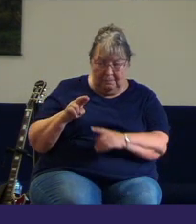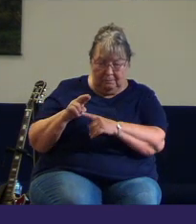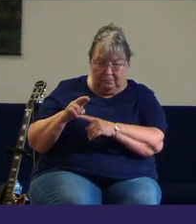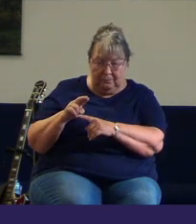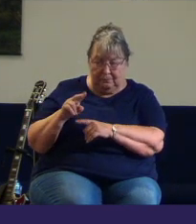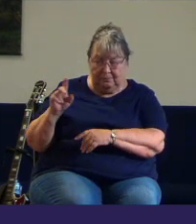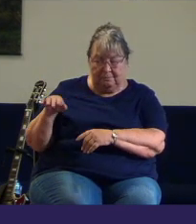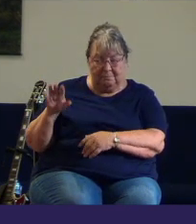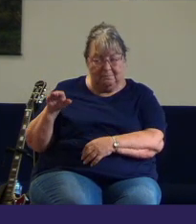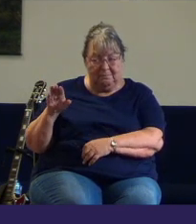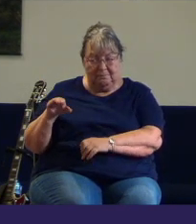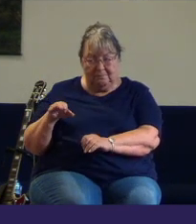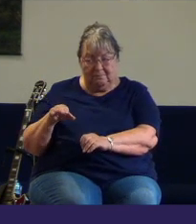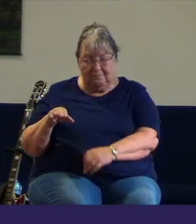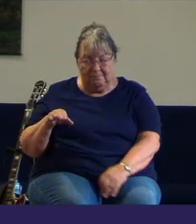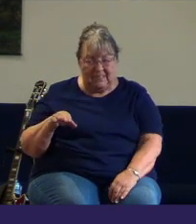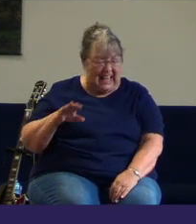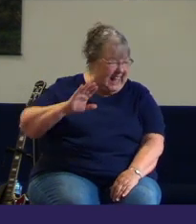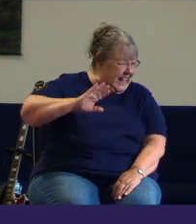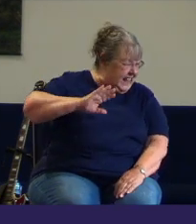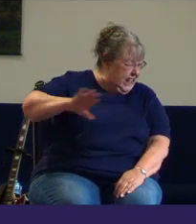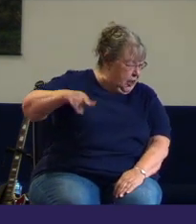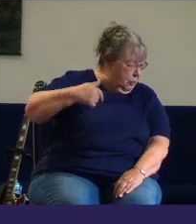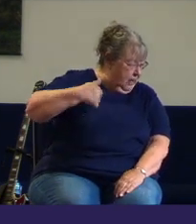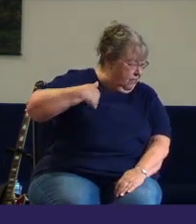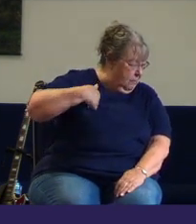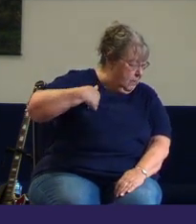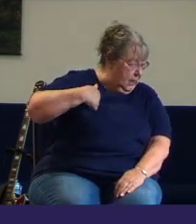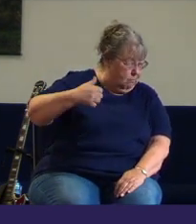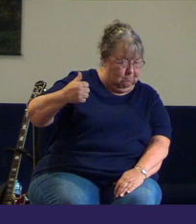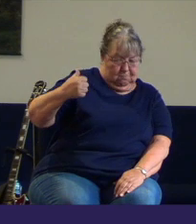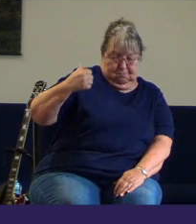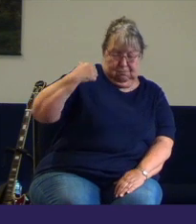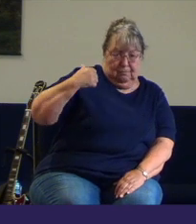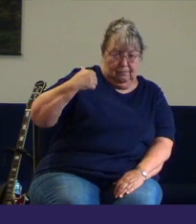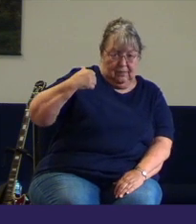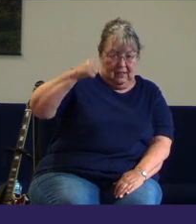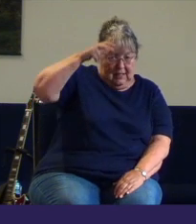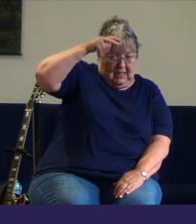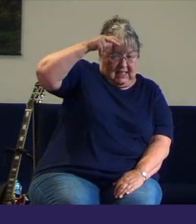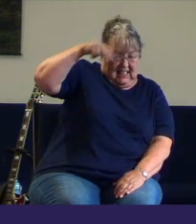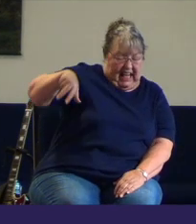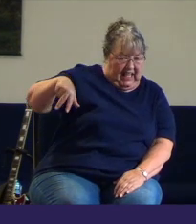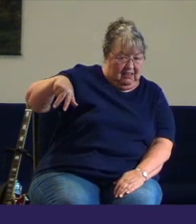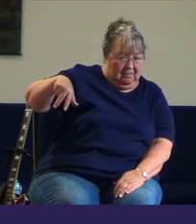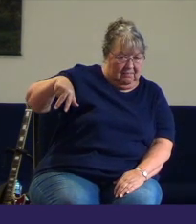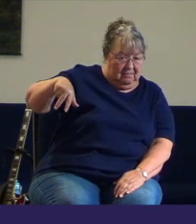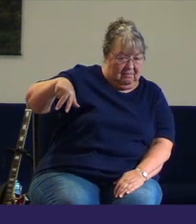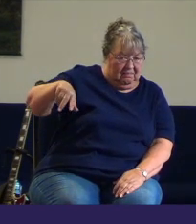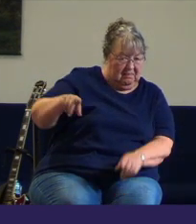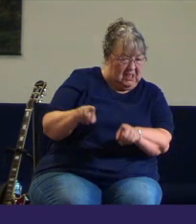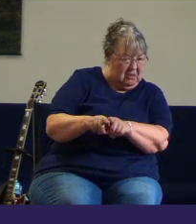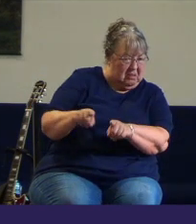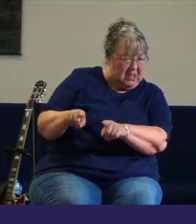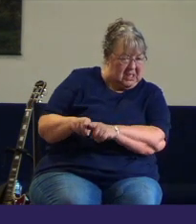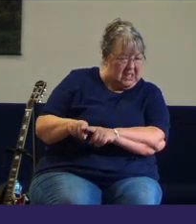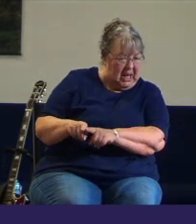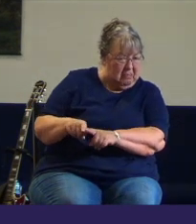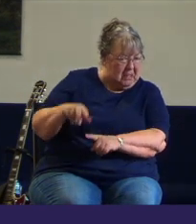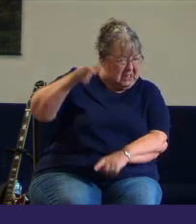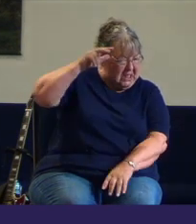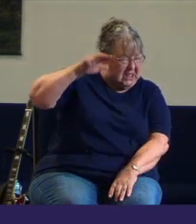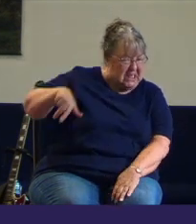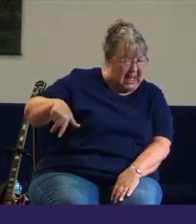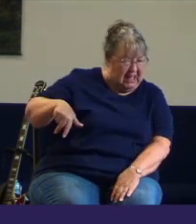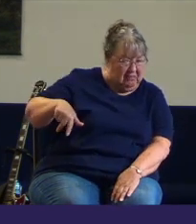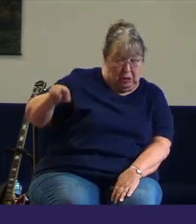Peter, he said, get thee behind me. Anybody know? Get thee behind me, Satan. So Jesus